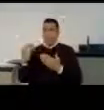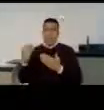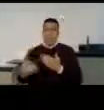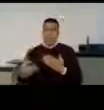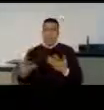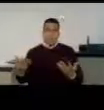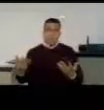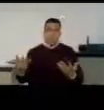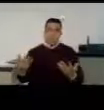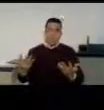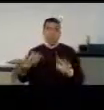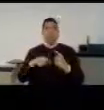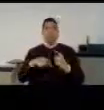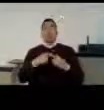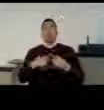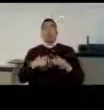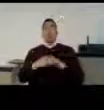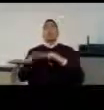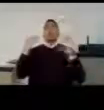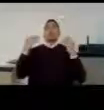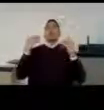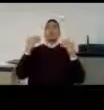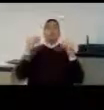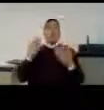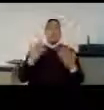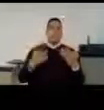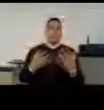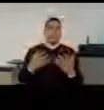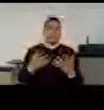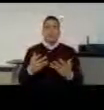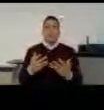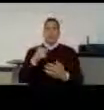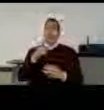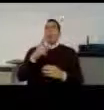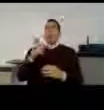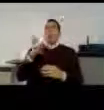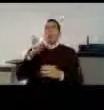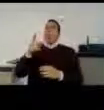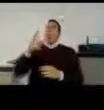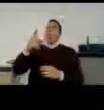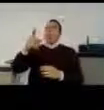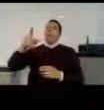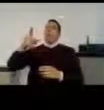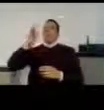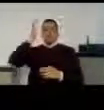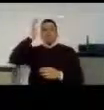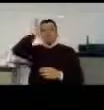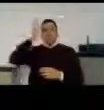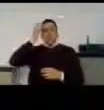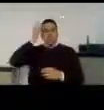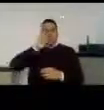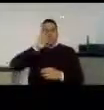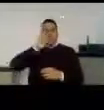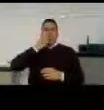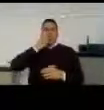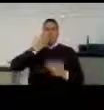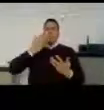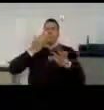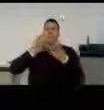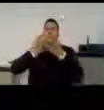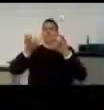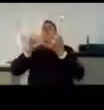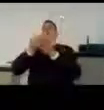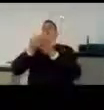a matter of fact, is expensive. So when you go to the store, you might be challenged to buy the chips and